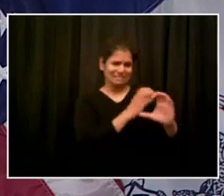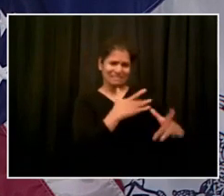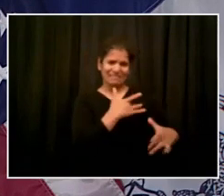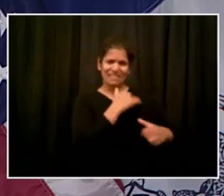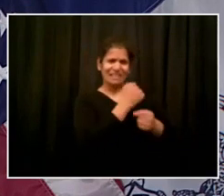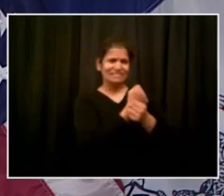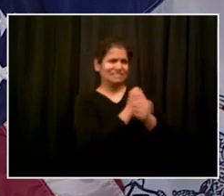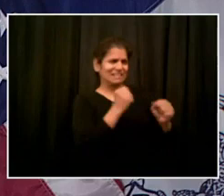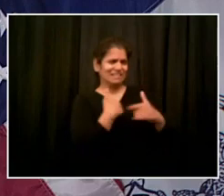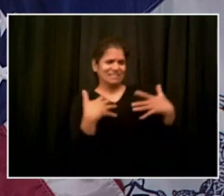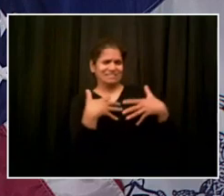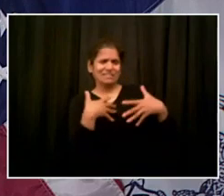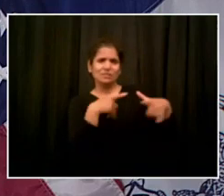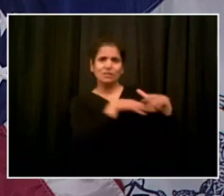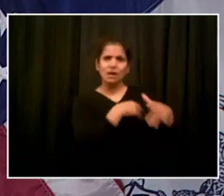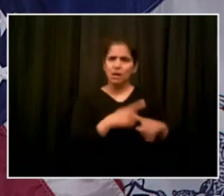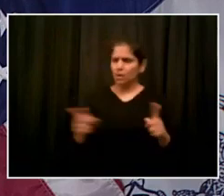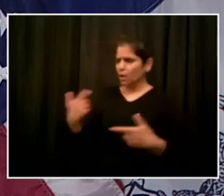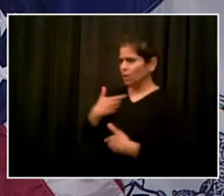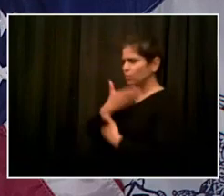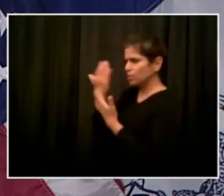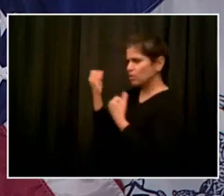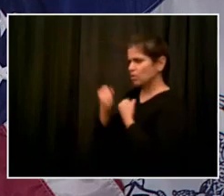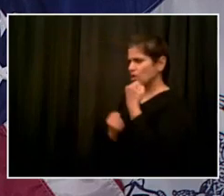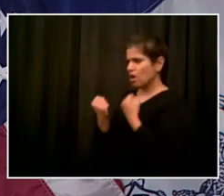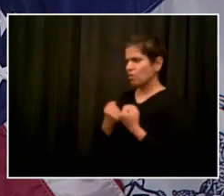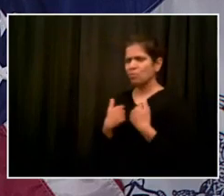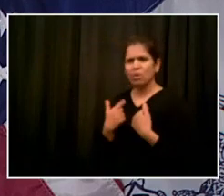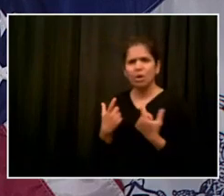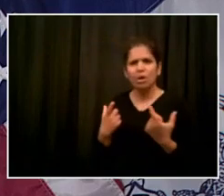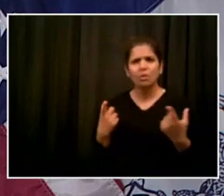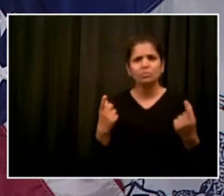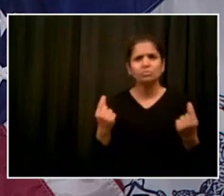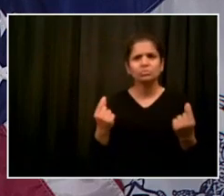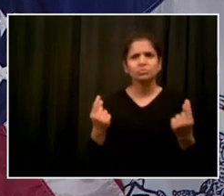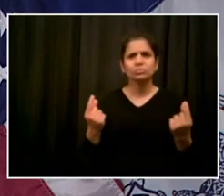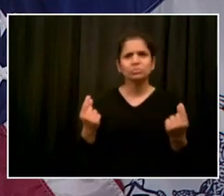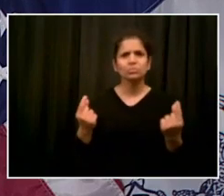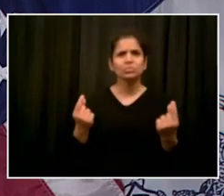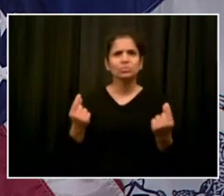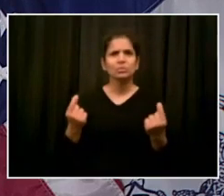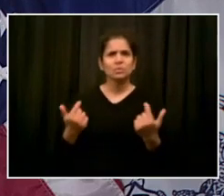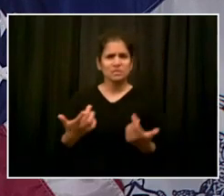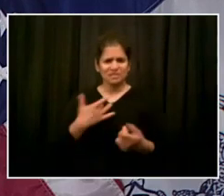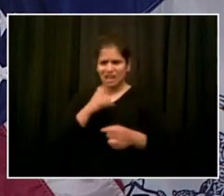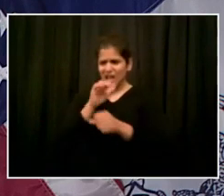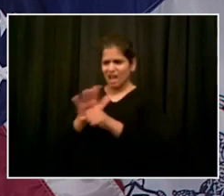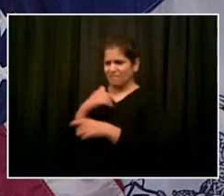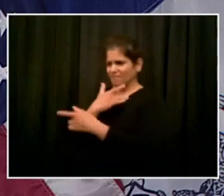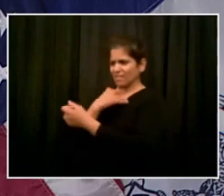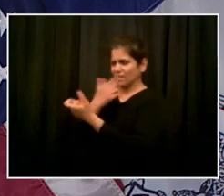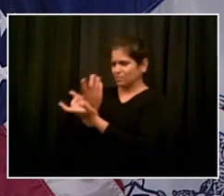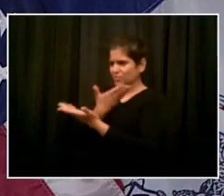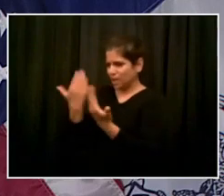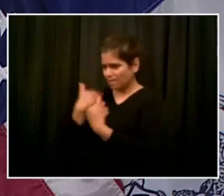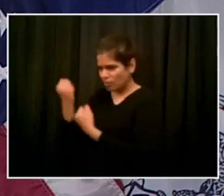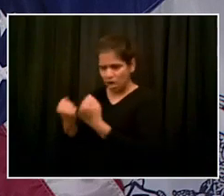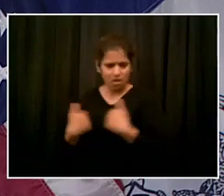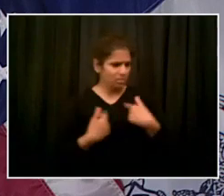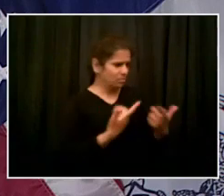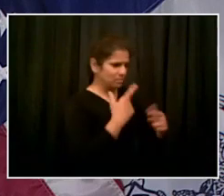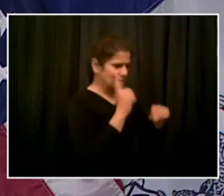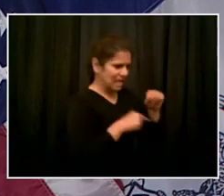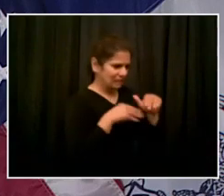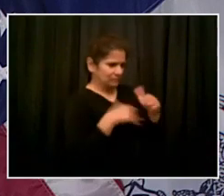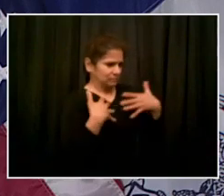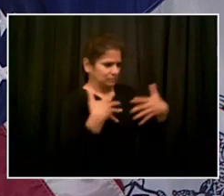now driving, that affects way more than them driving. It creates more traffic. So do you have any kind of plan? I think people